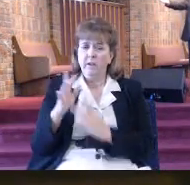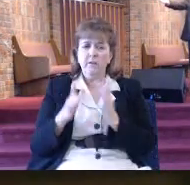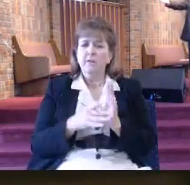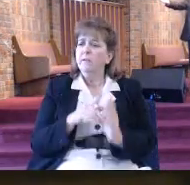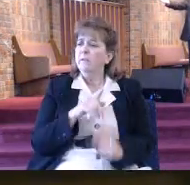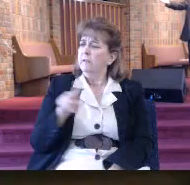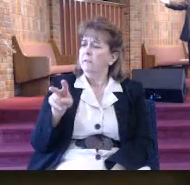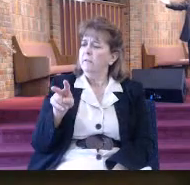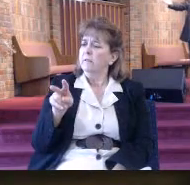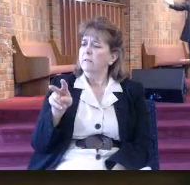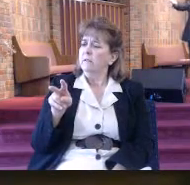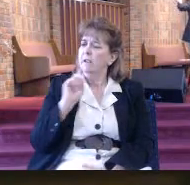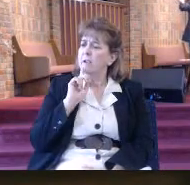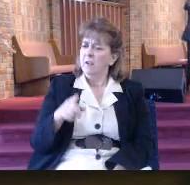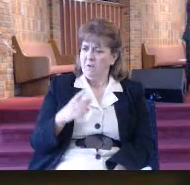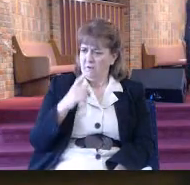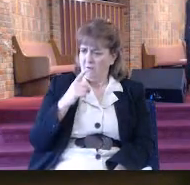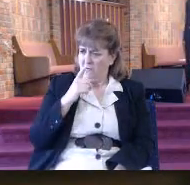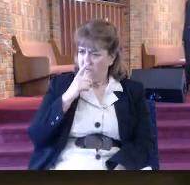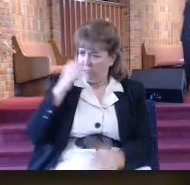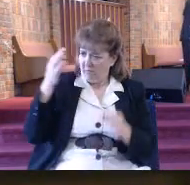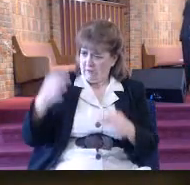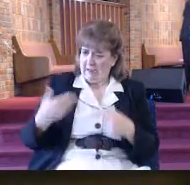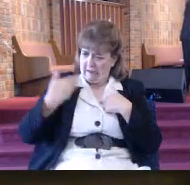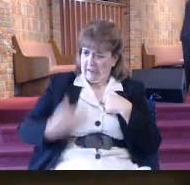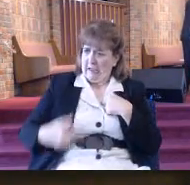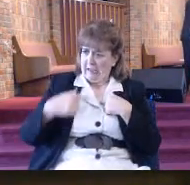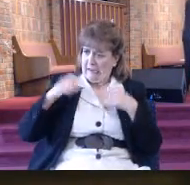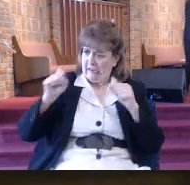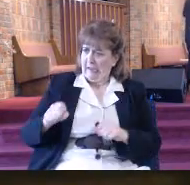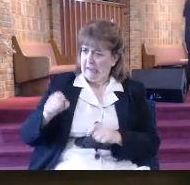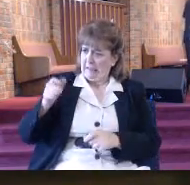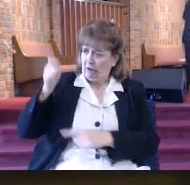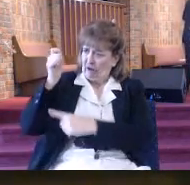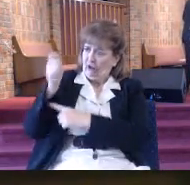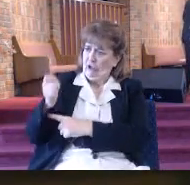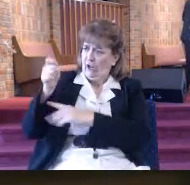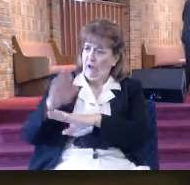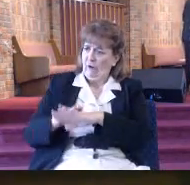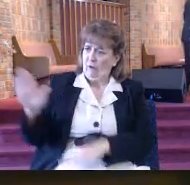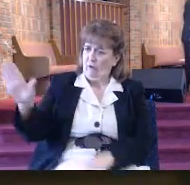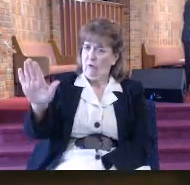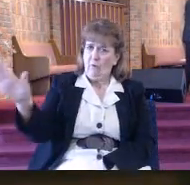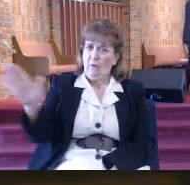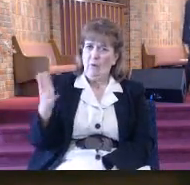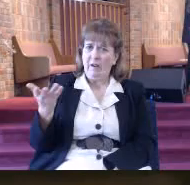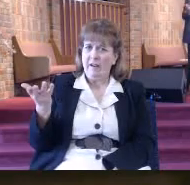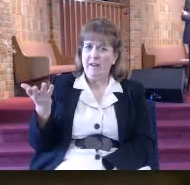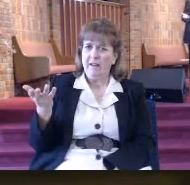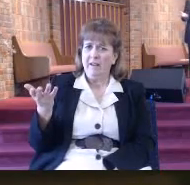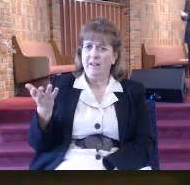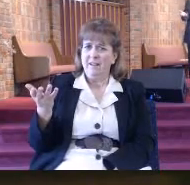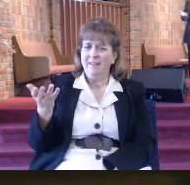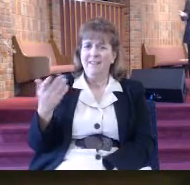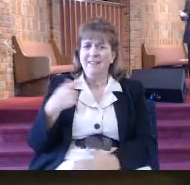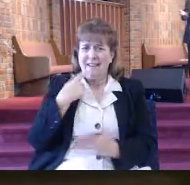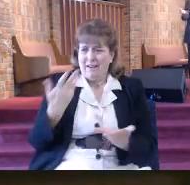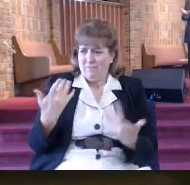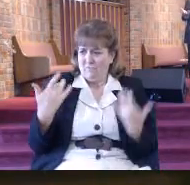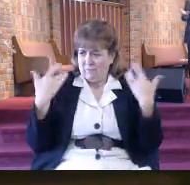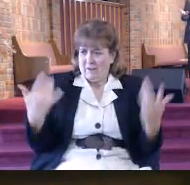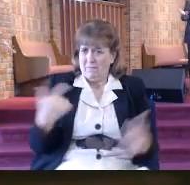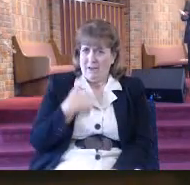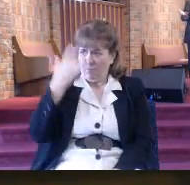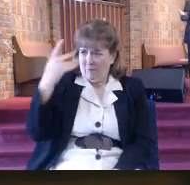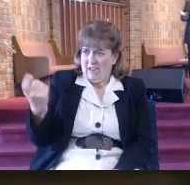me a judge or an arbiter over you?" His question in our common language is, "What does this have to do with me? Why